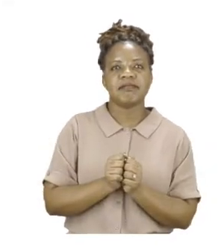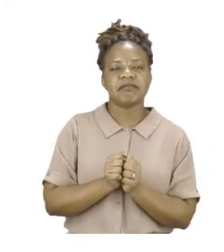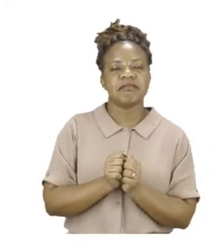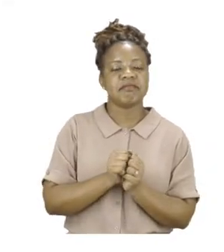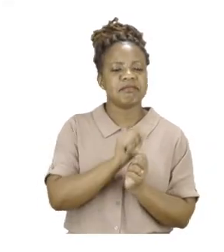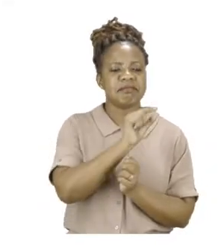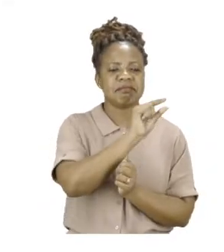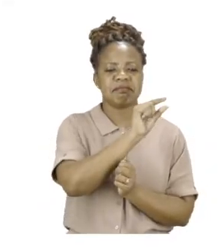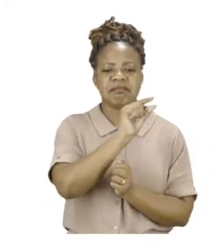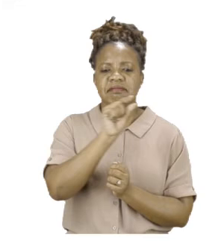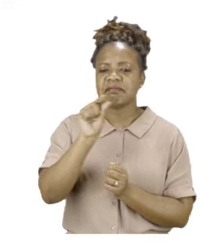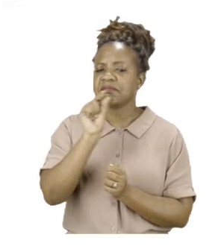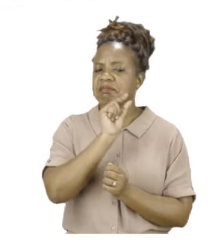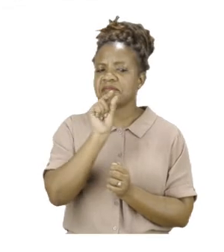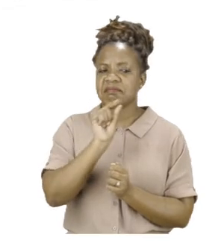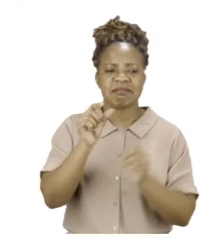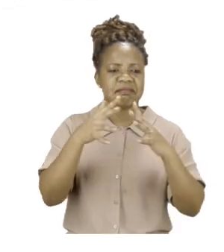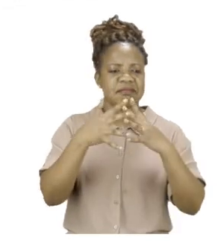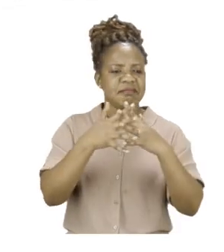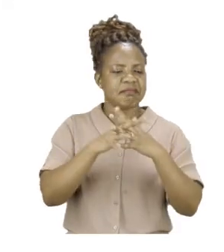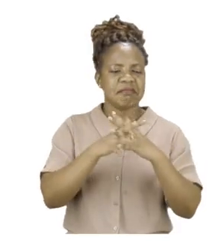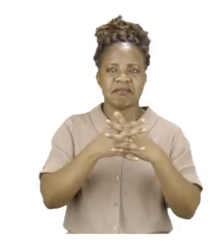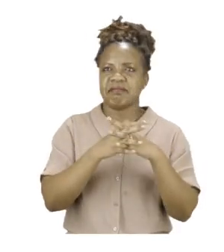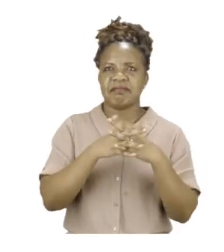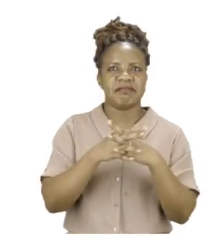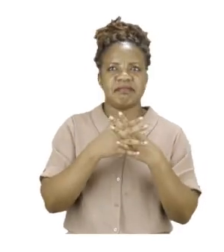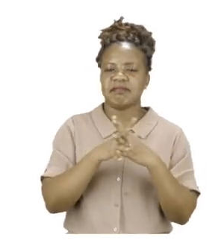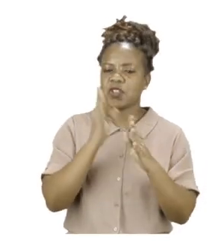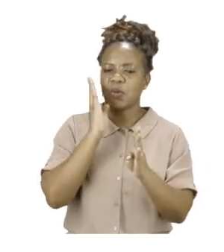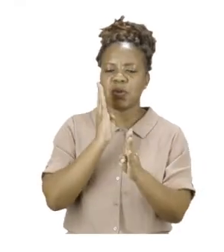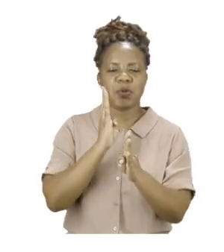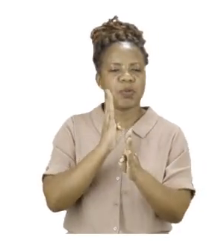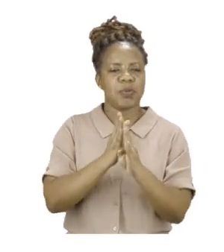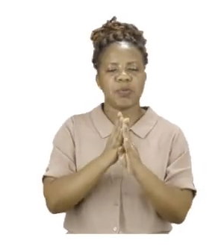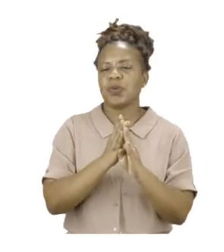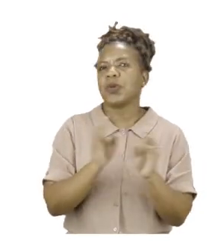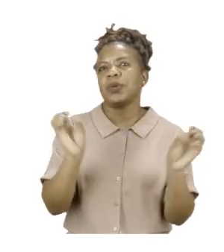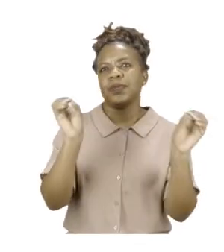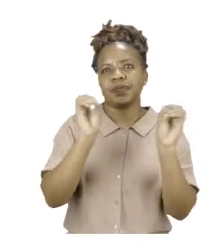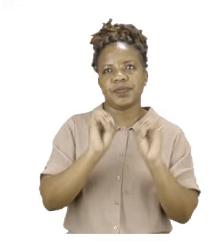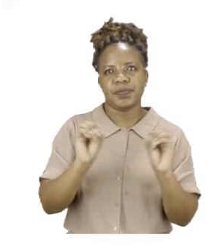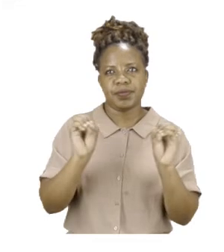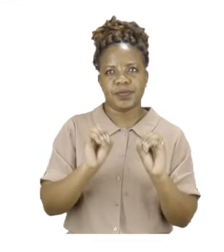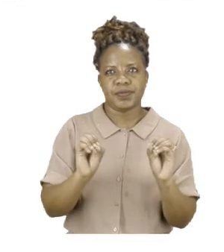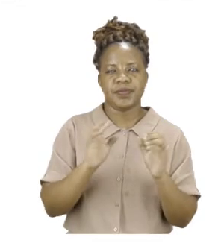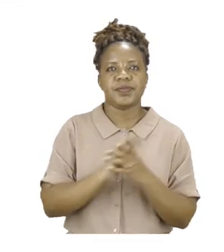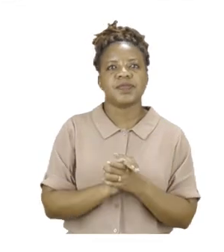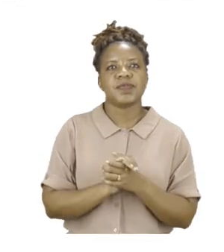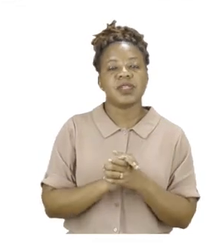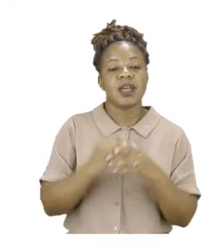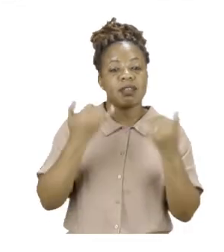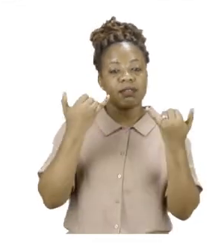see, they don't make sense at all. So it is going to be our job to make sure that